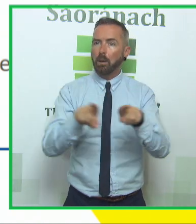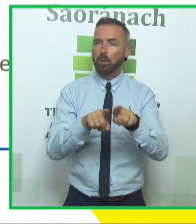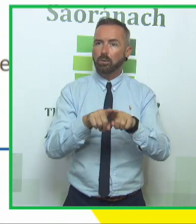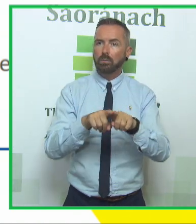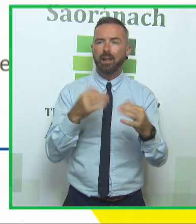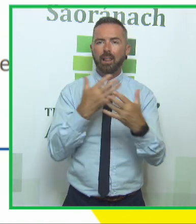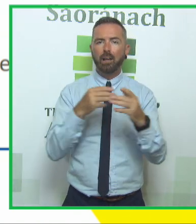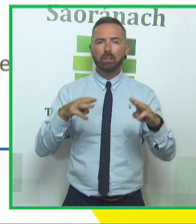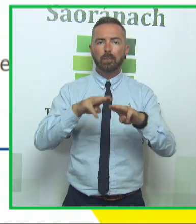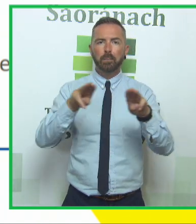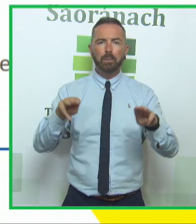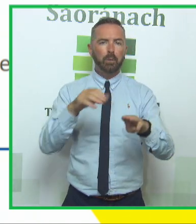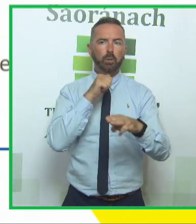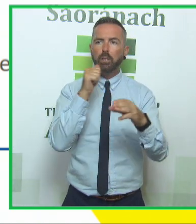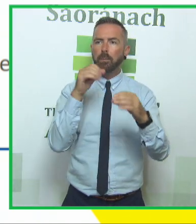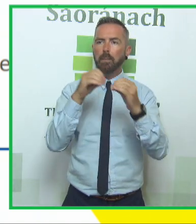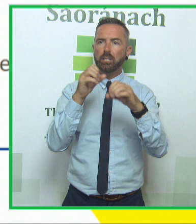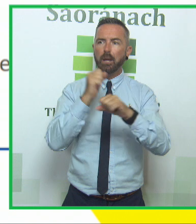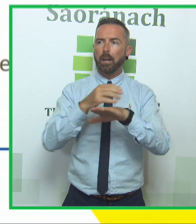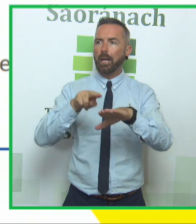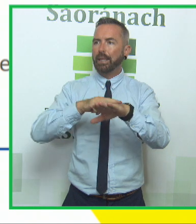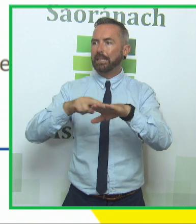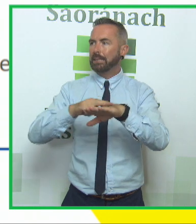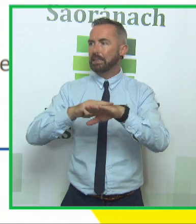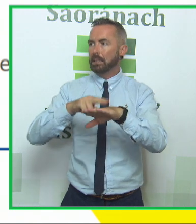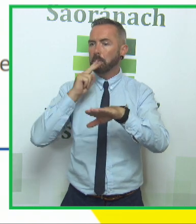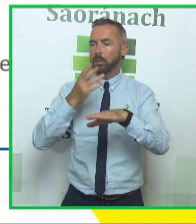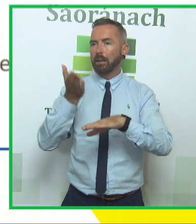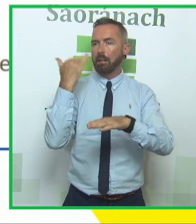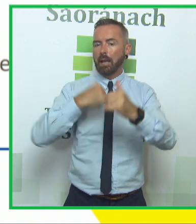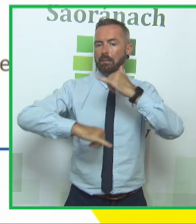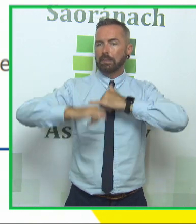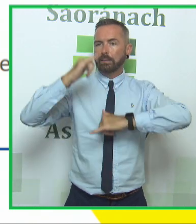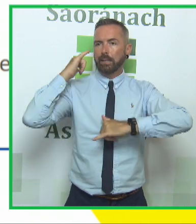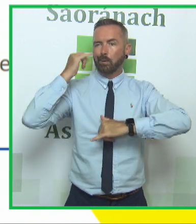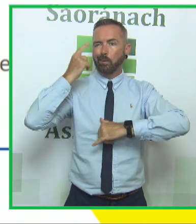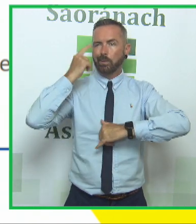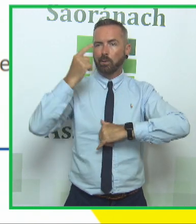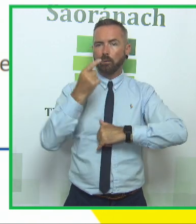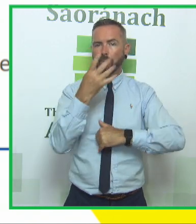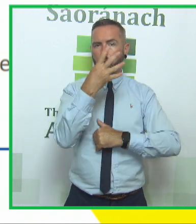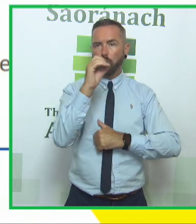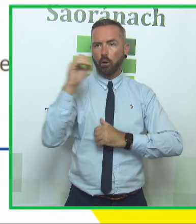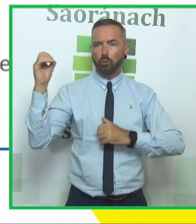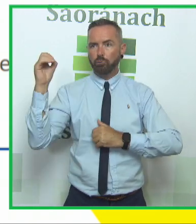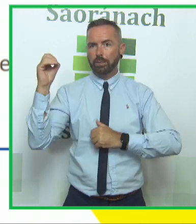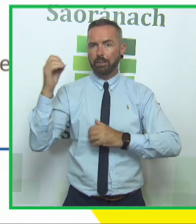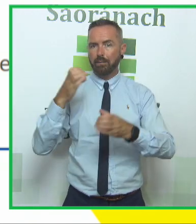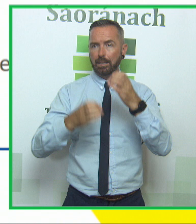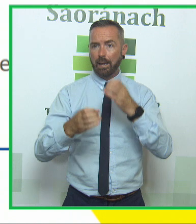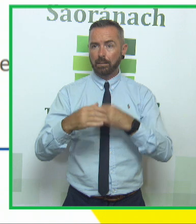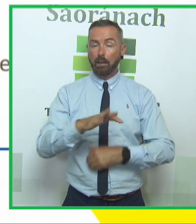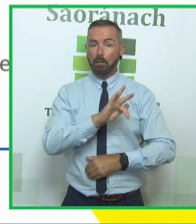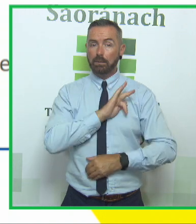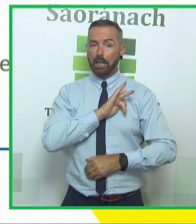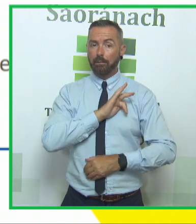disclose their ethnicity due to the fear of stigma. However, in the last year we saw nearly 400 cases self-identified